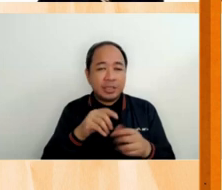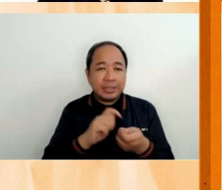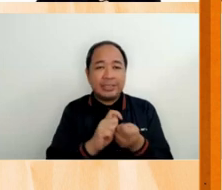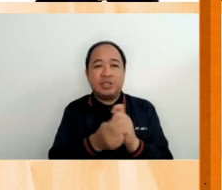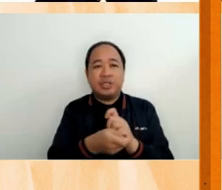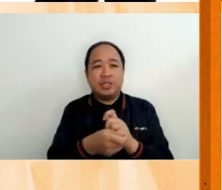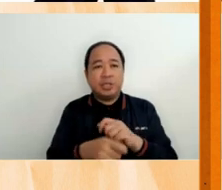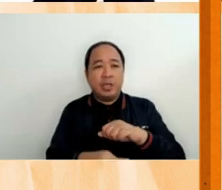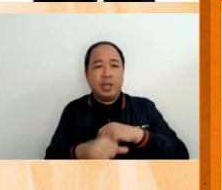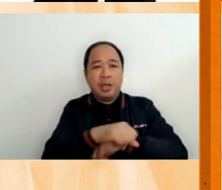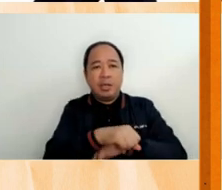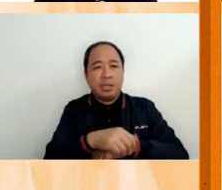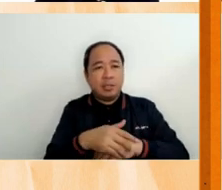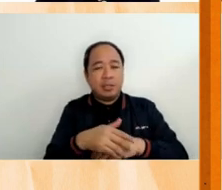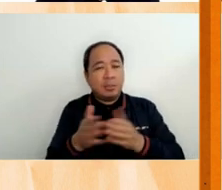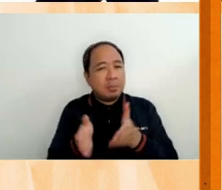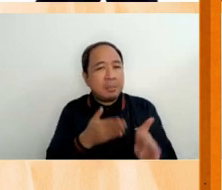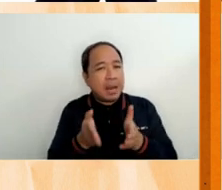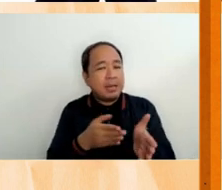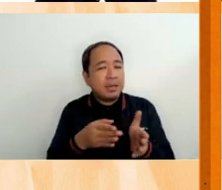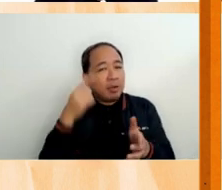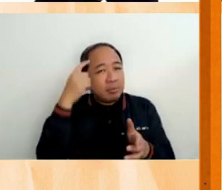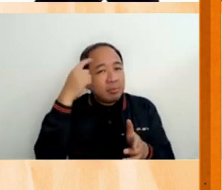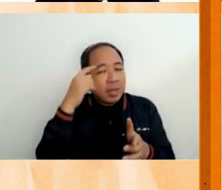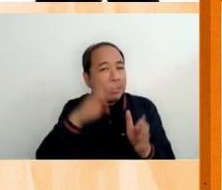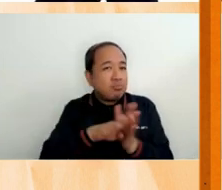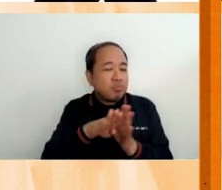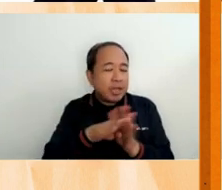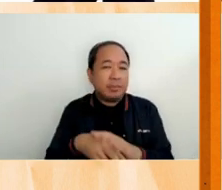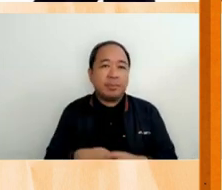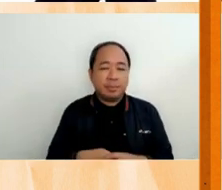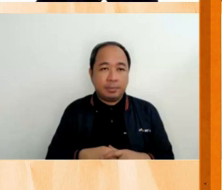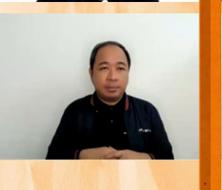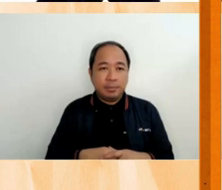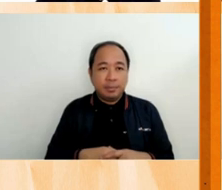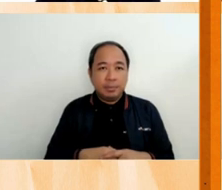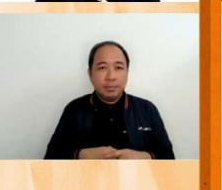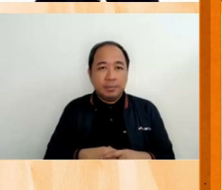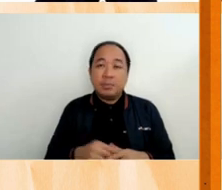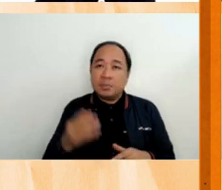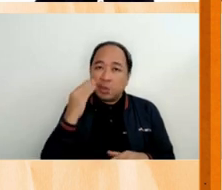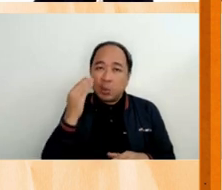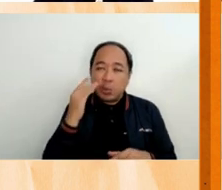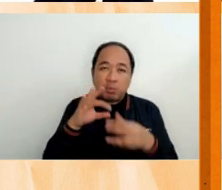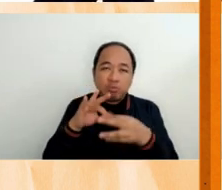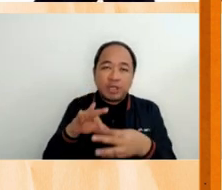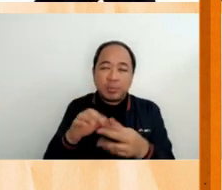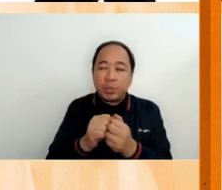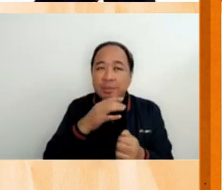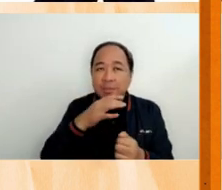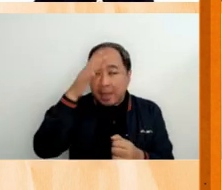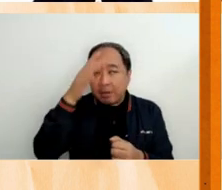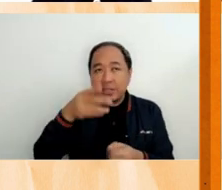caregivers, teachers, and peers, and improving their environments of relationship and experiences early in life can